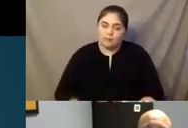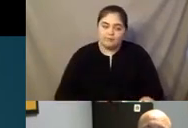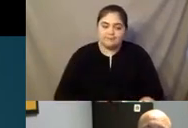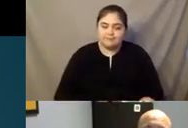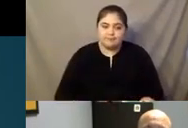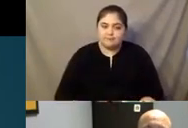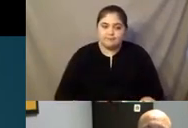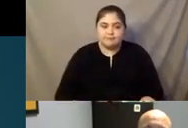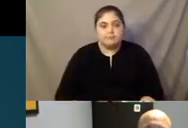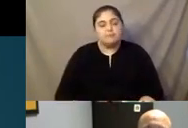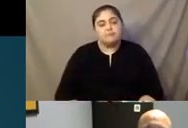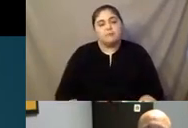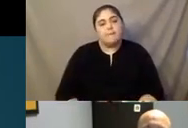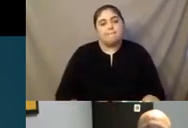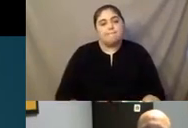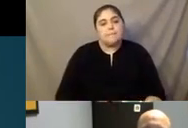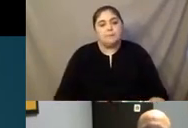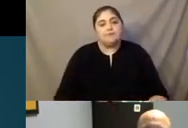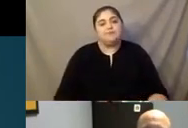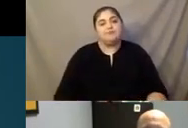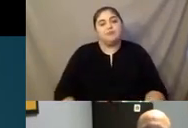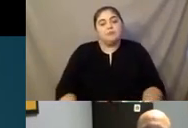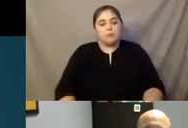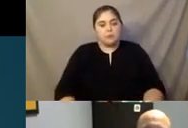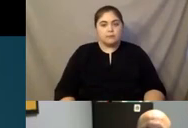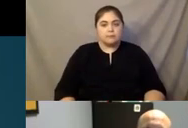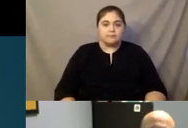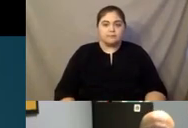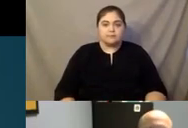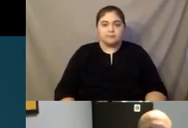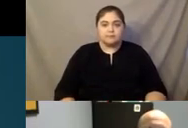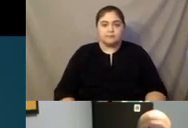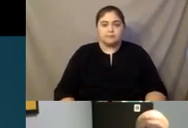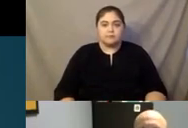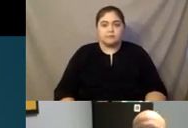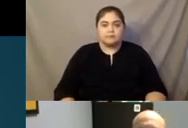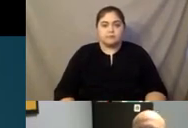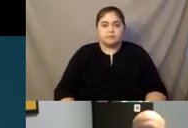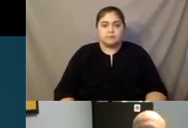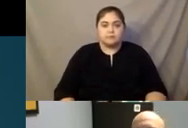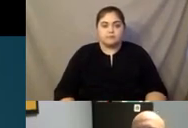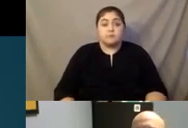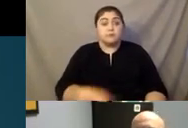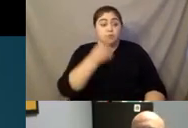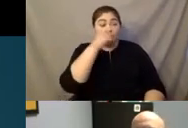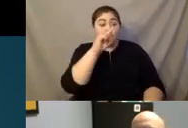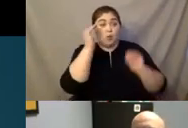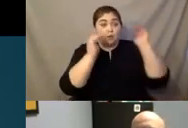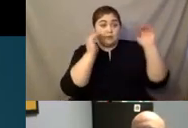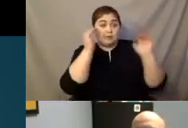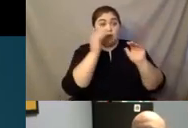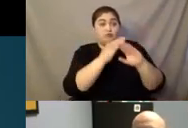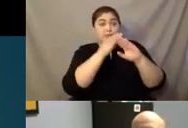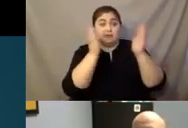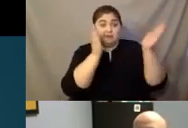And just trying to, for adult protective, we rely on